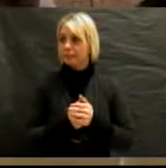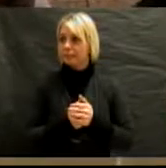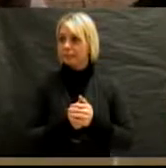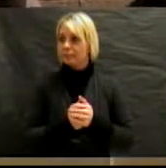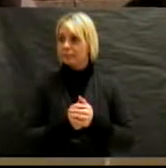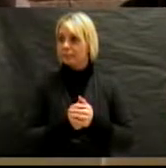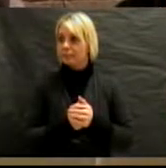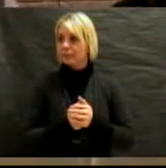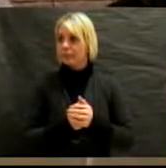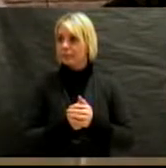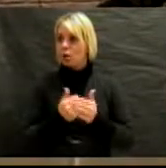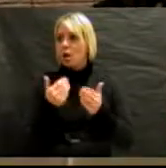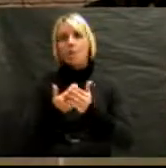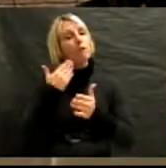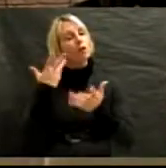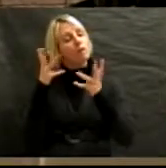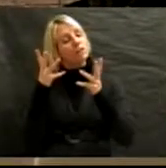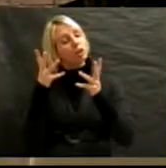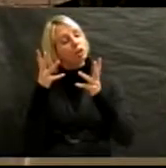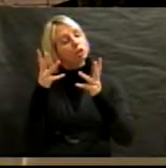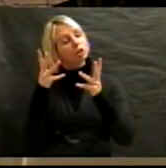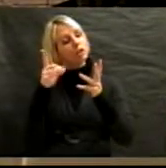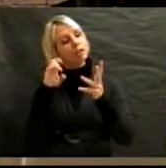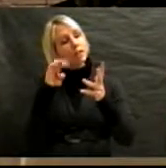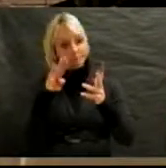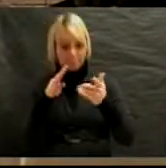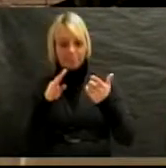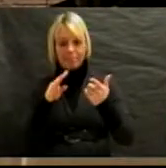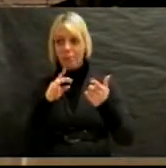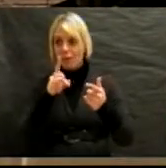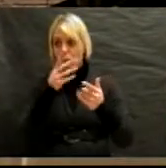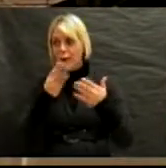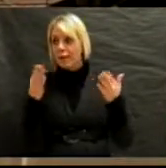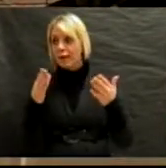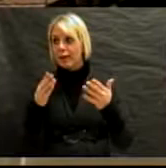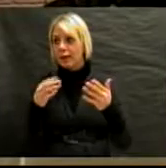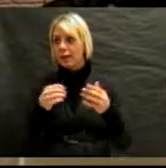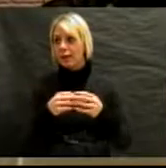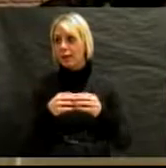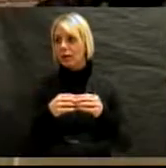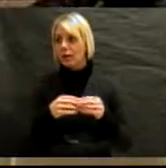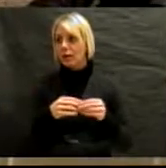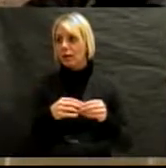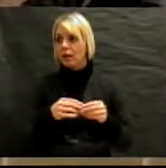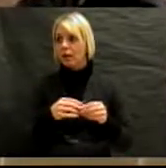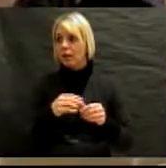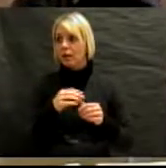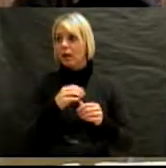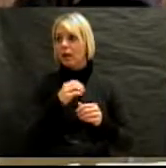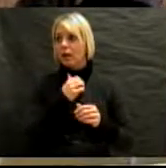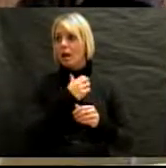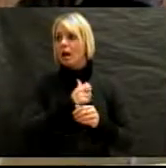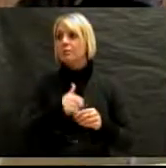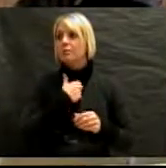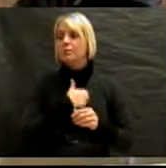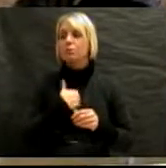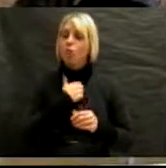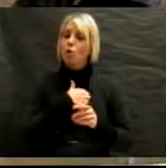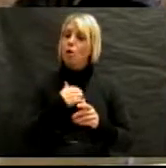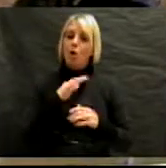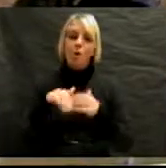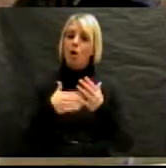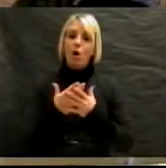guys, I'm sort of out of the loop right now with my job, but on Facebook,